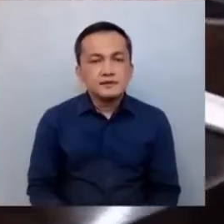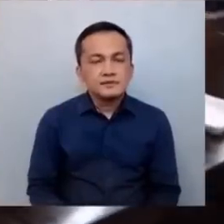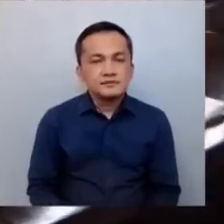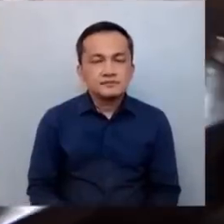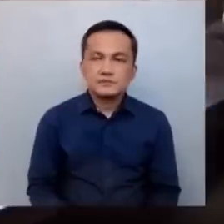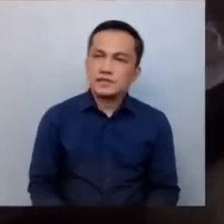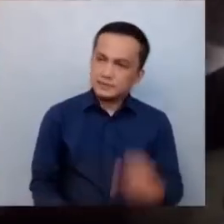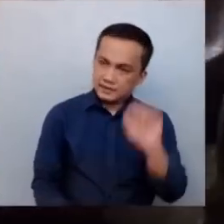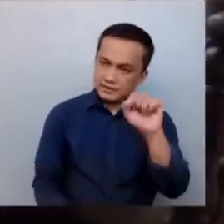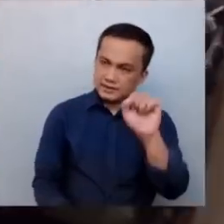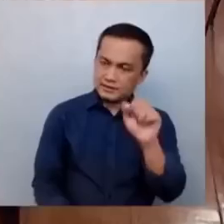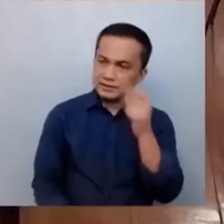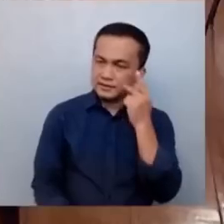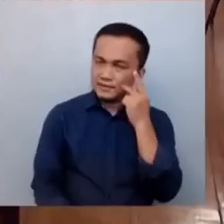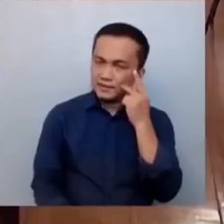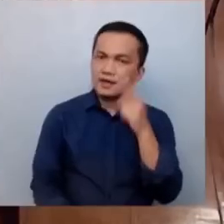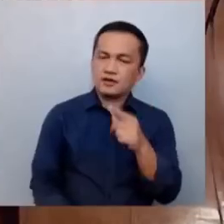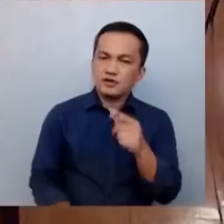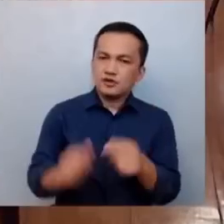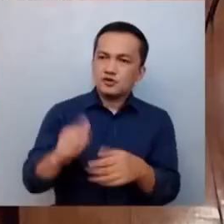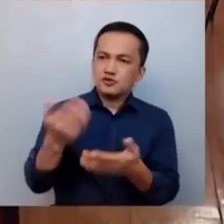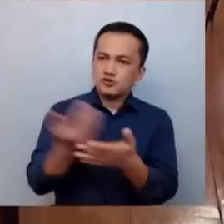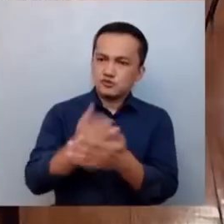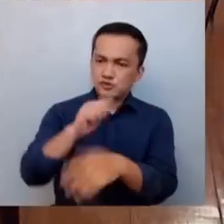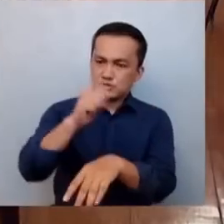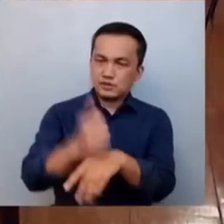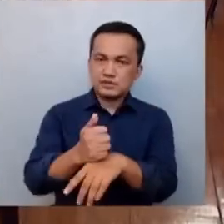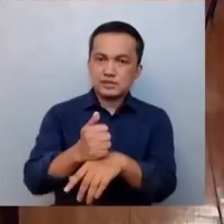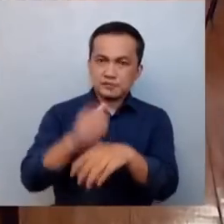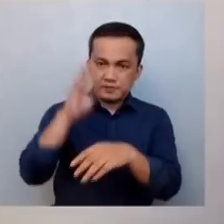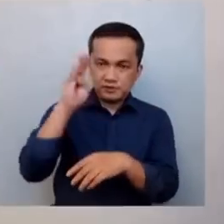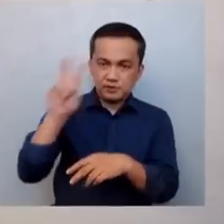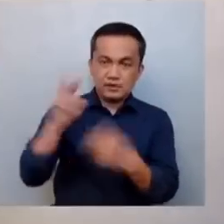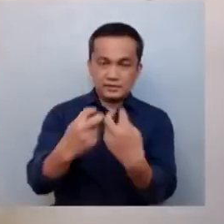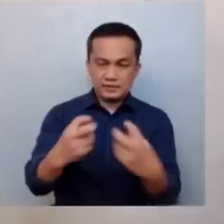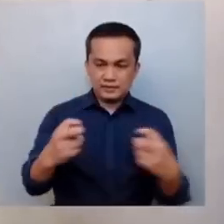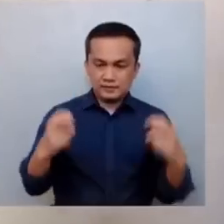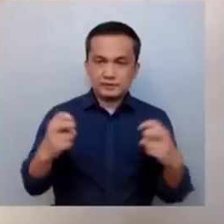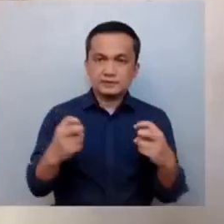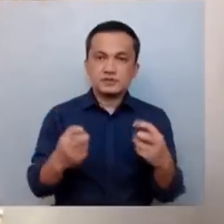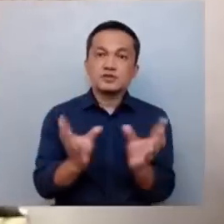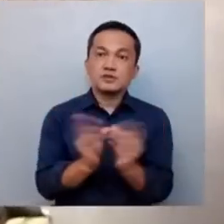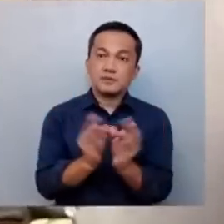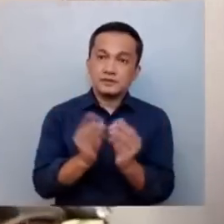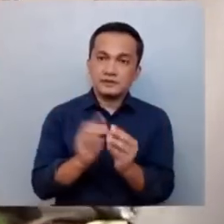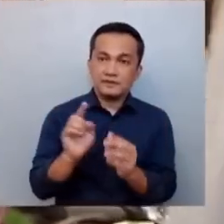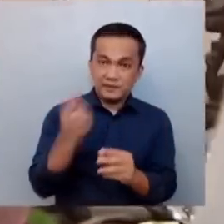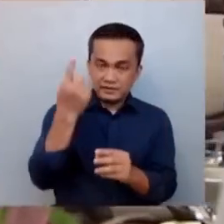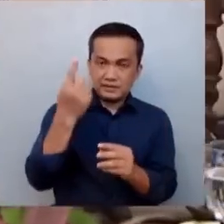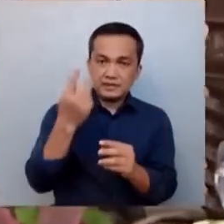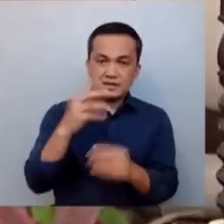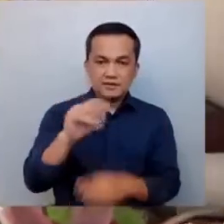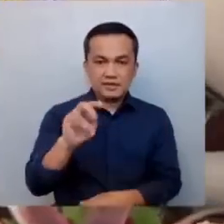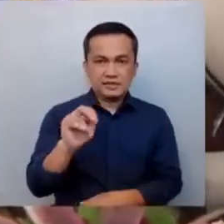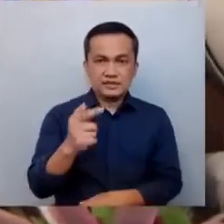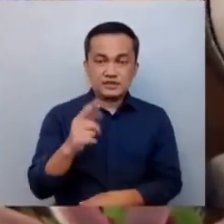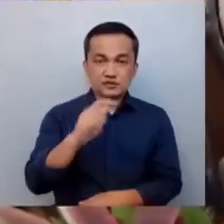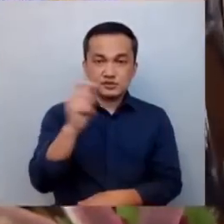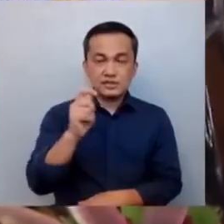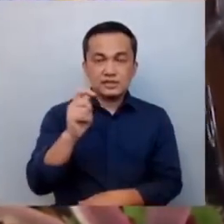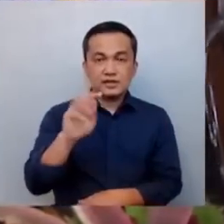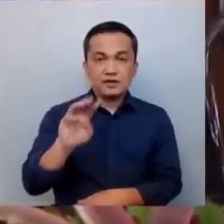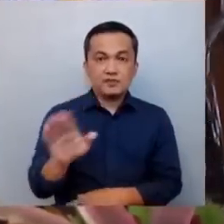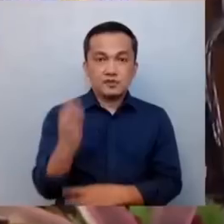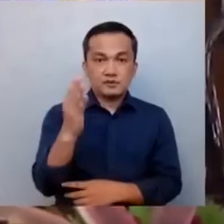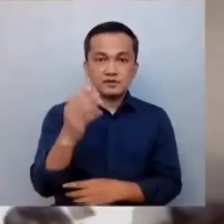Yes, Carmina, newly installed Marcos cabinet officials held their first meeting in Malacañang Tuesday morning, a few days